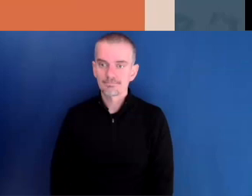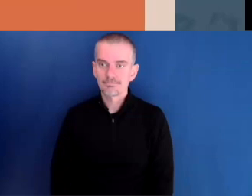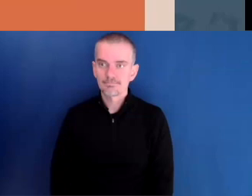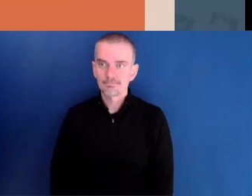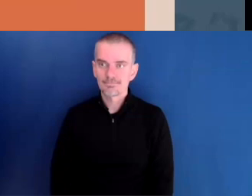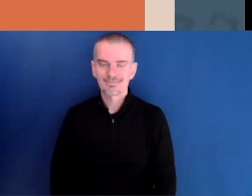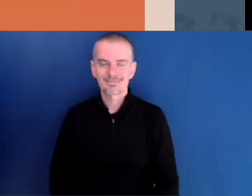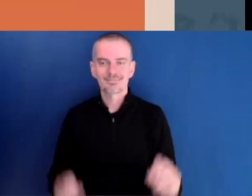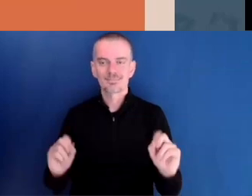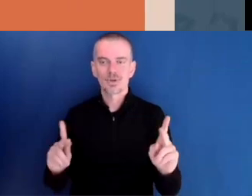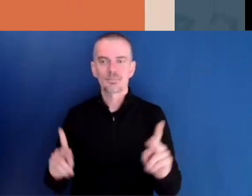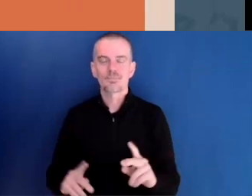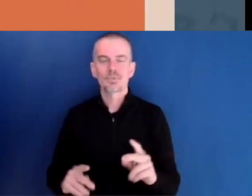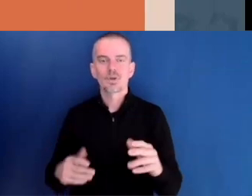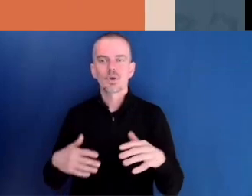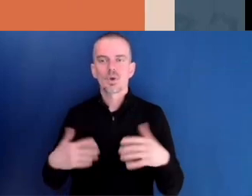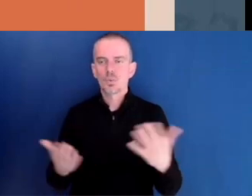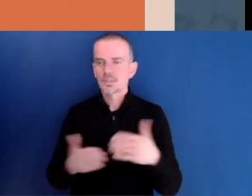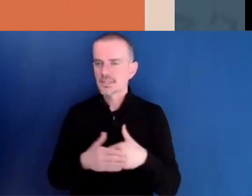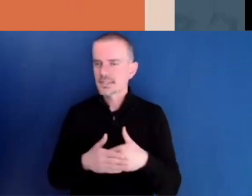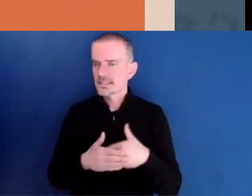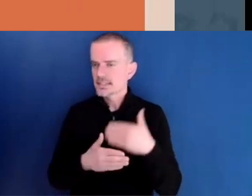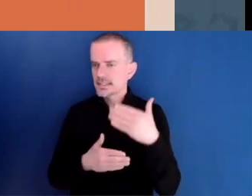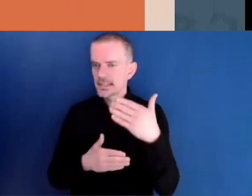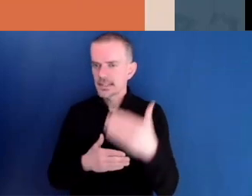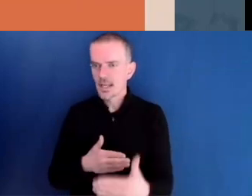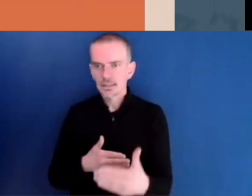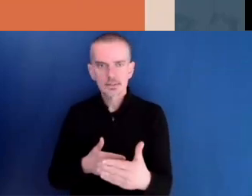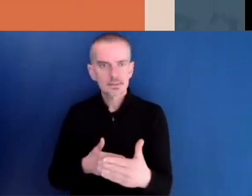Okay, what is next? Can we advance to the next slide, please?